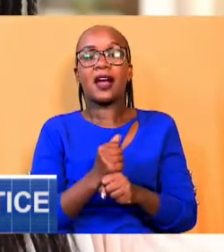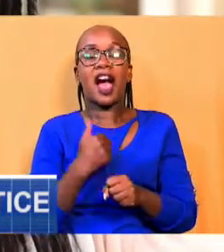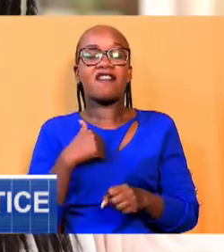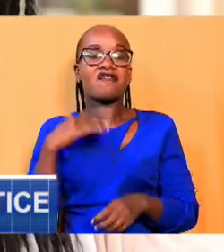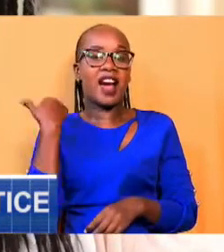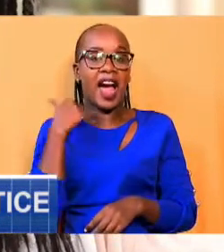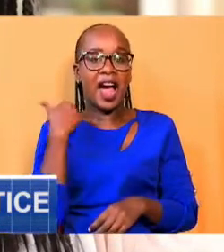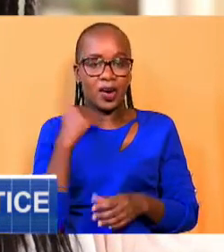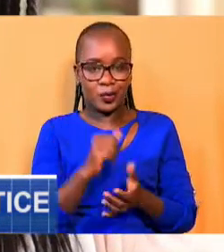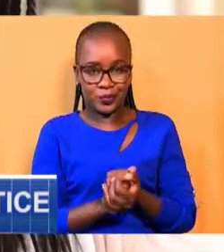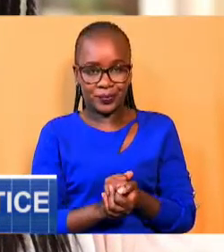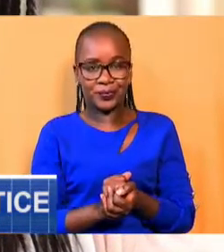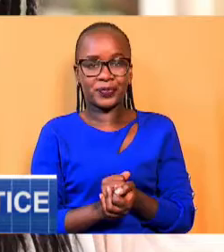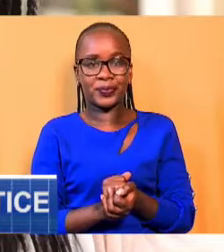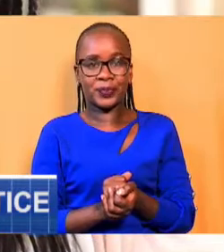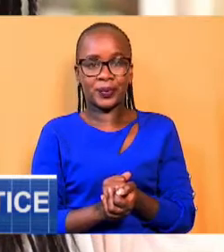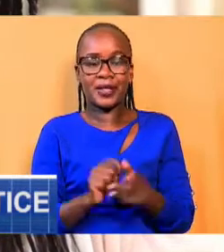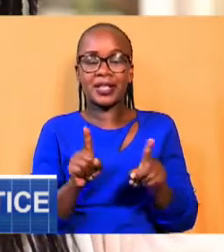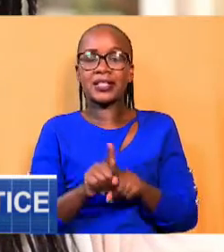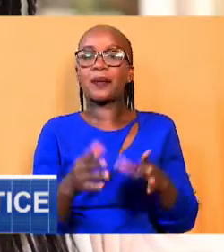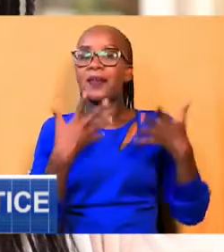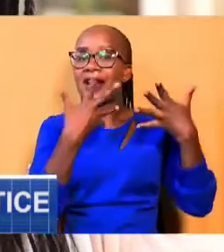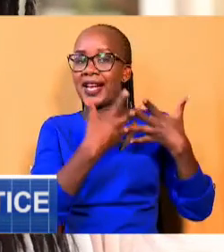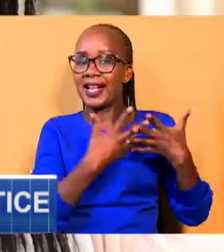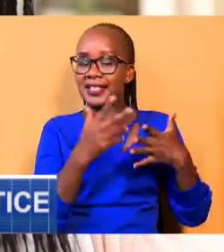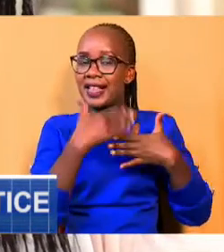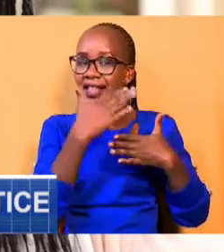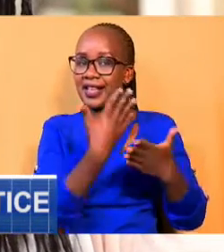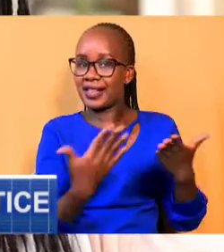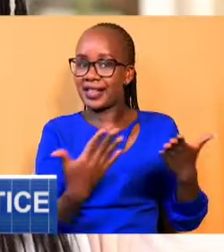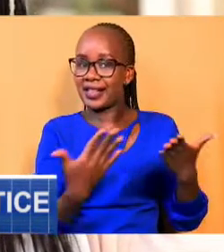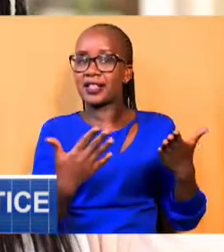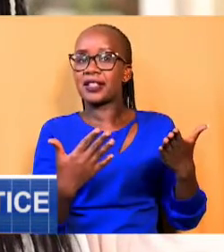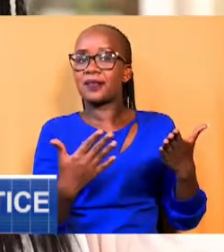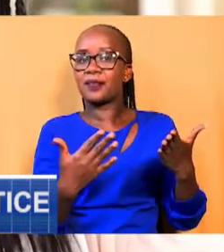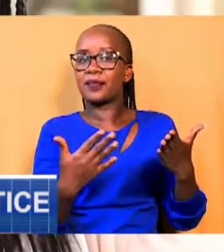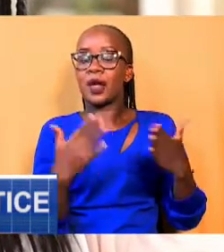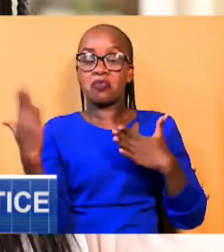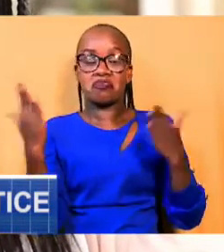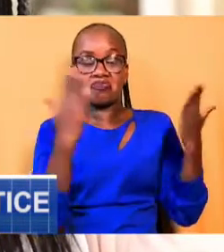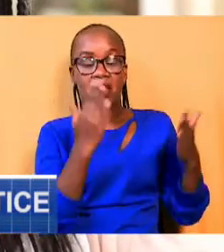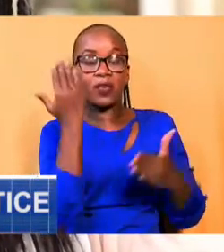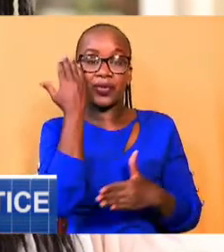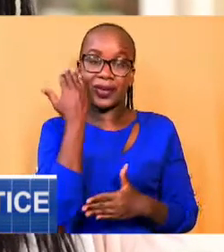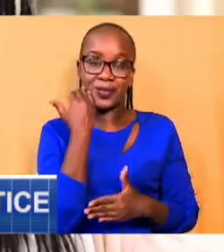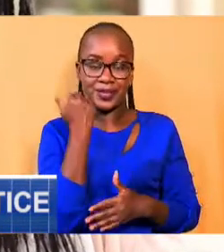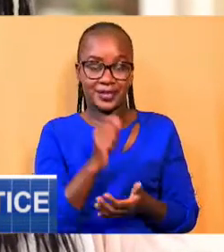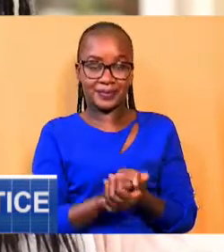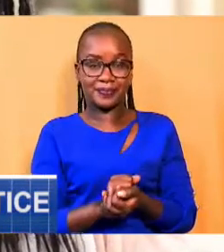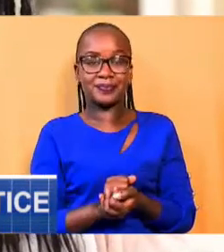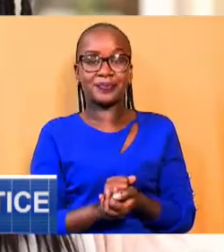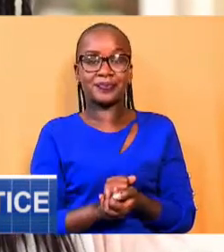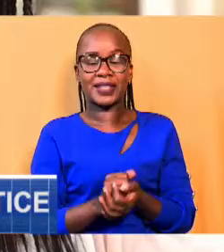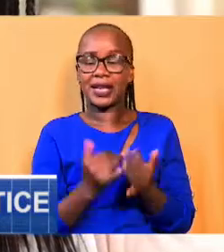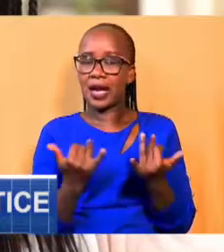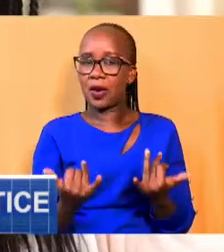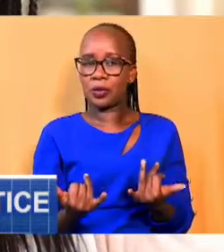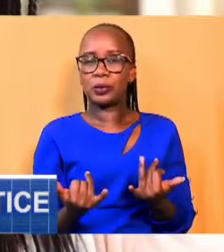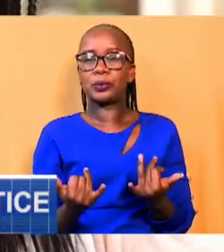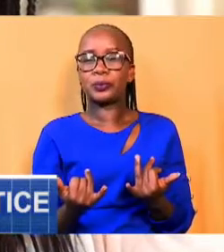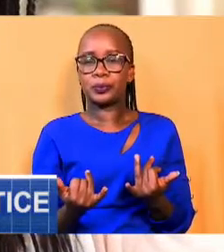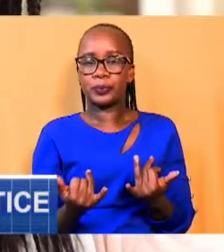crime and is arrested, the next thing we're assuming they go to the court.